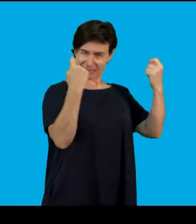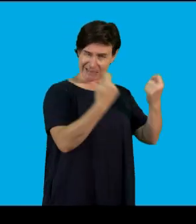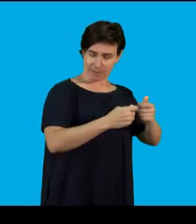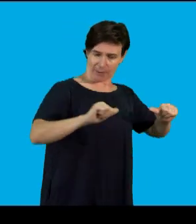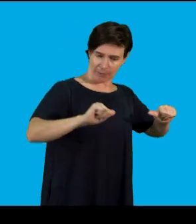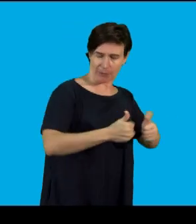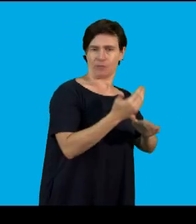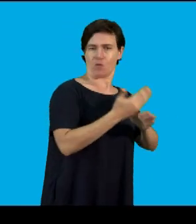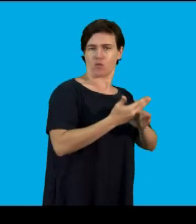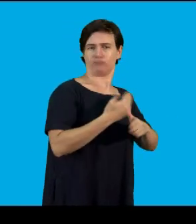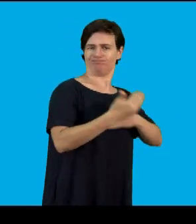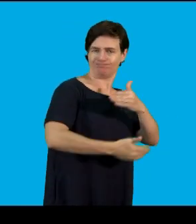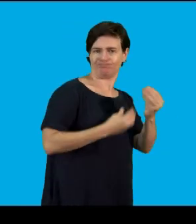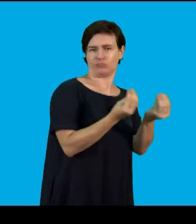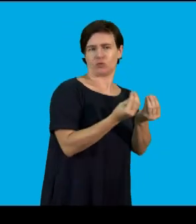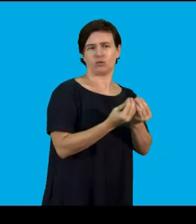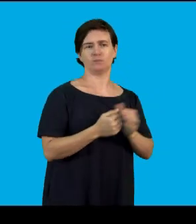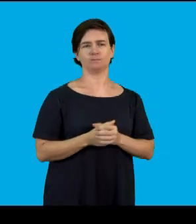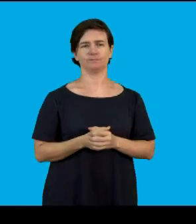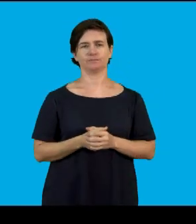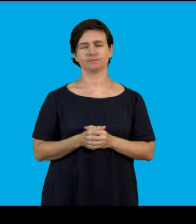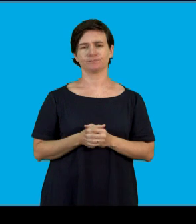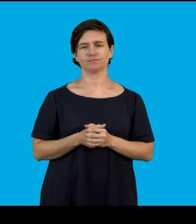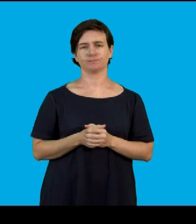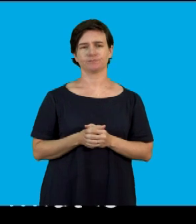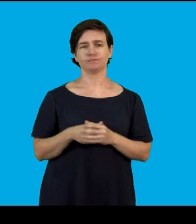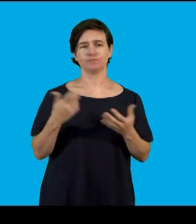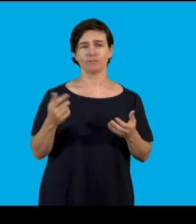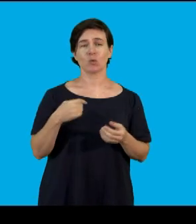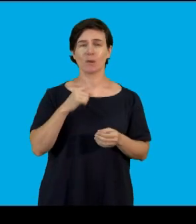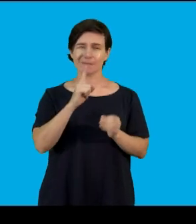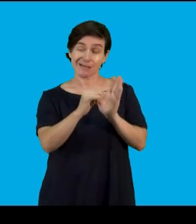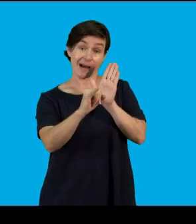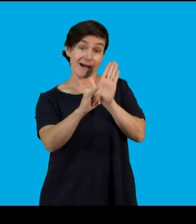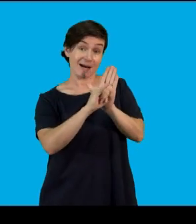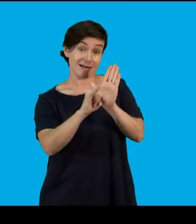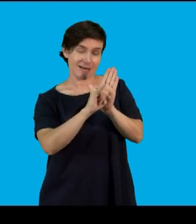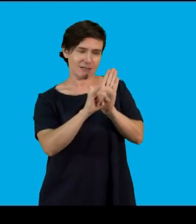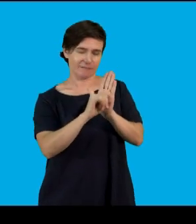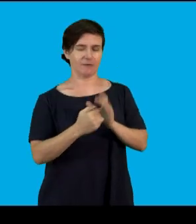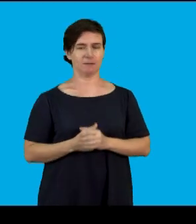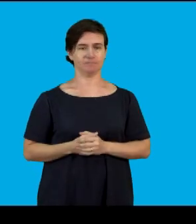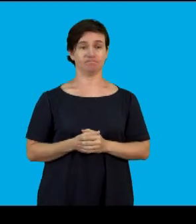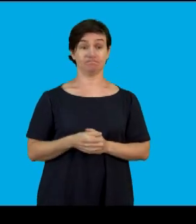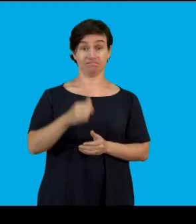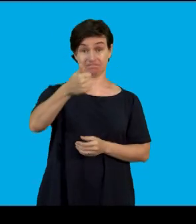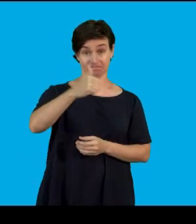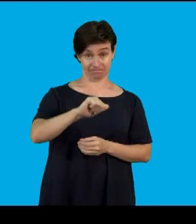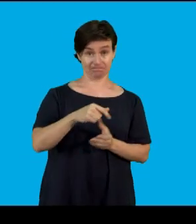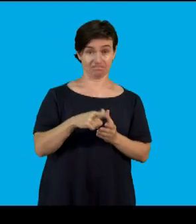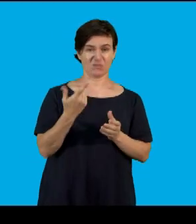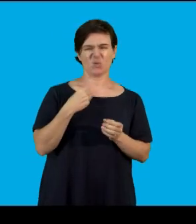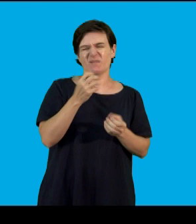the scenarios given below. So there are scenarios, you just have to identify. So